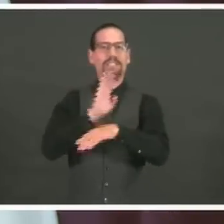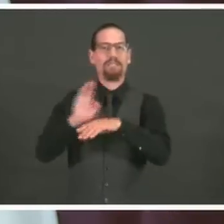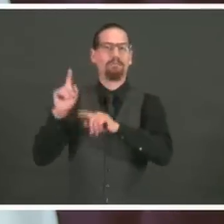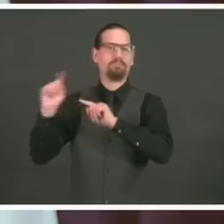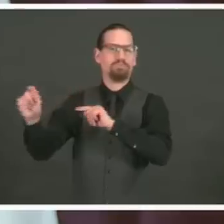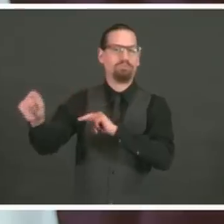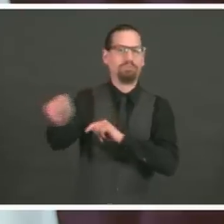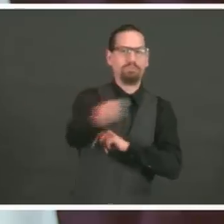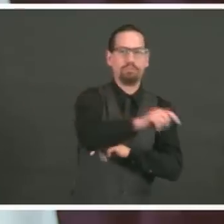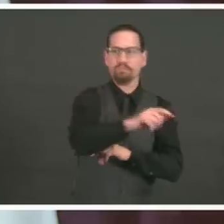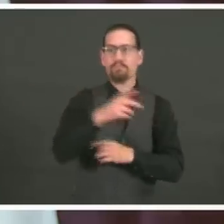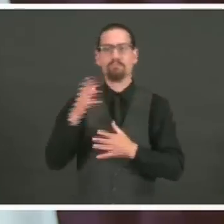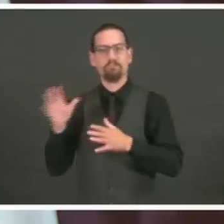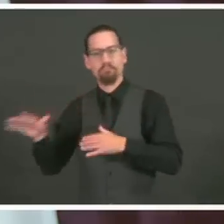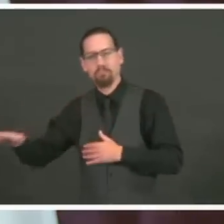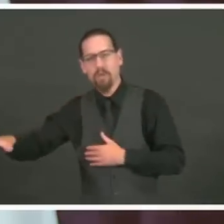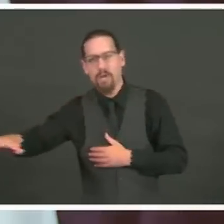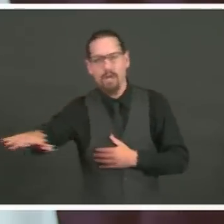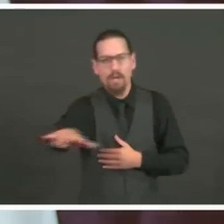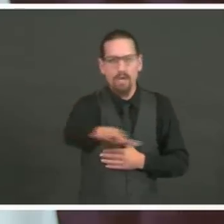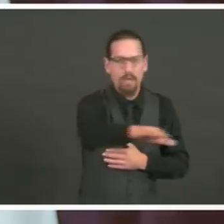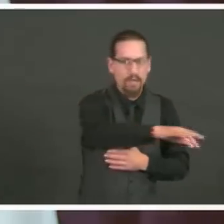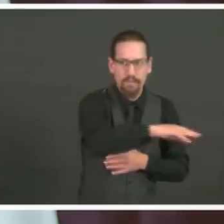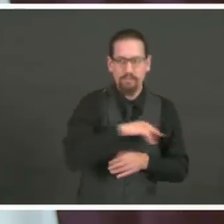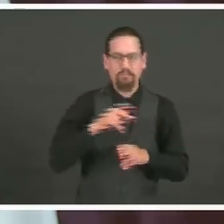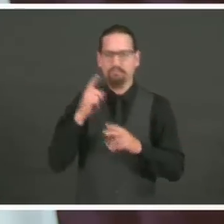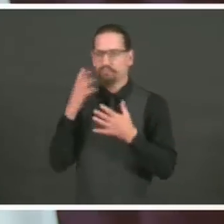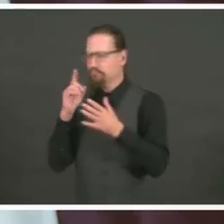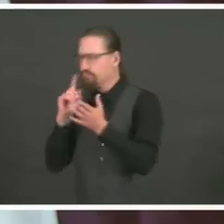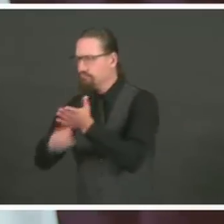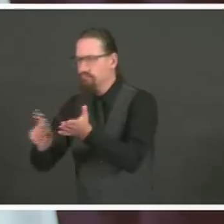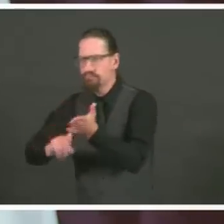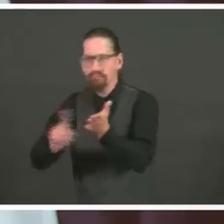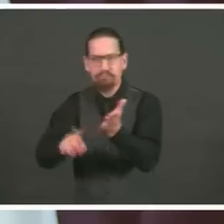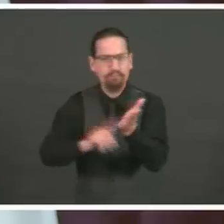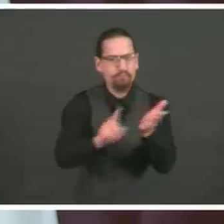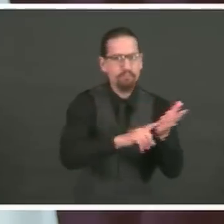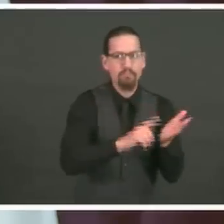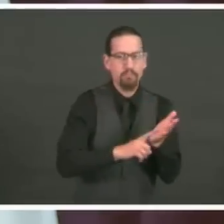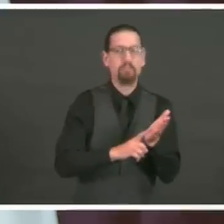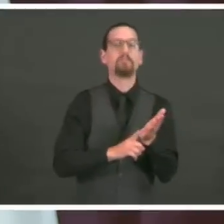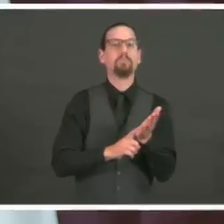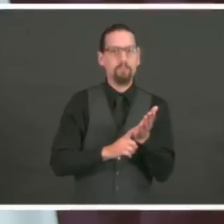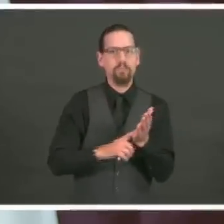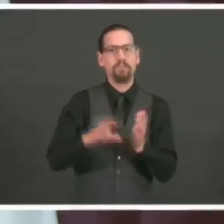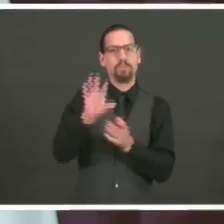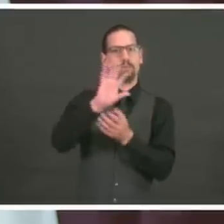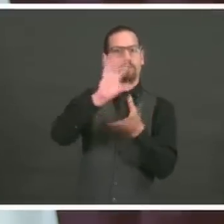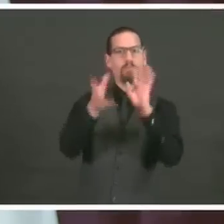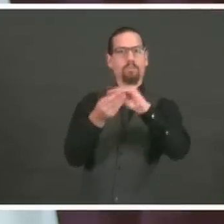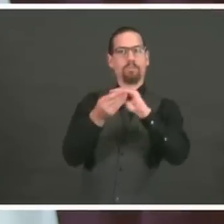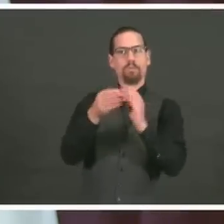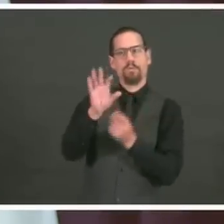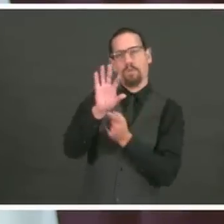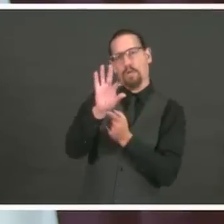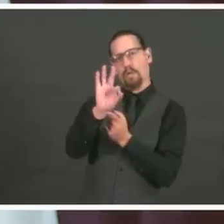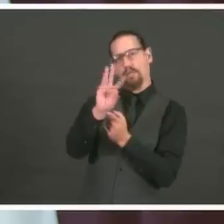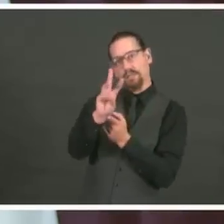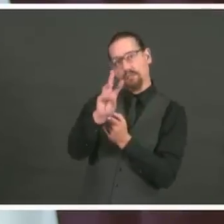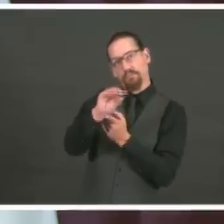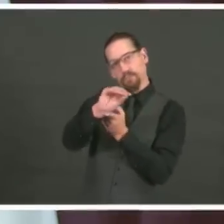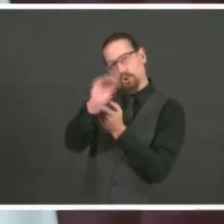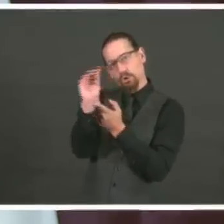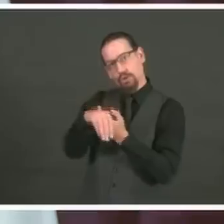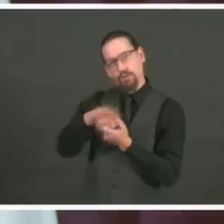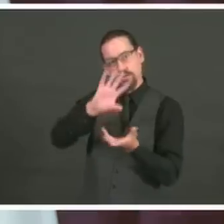of time. They found 96% of staff and customers wearing masks. That's the